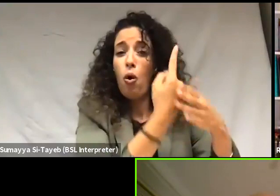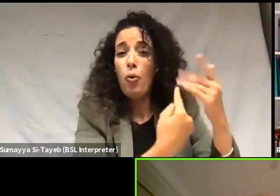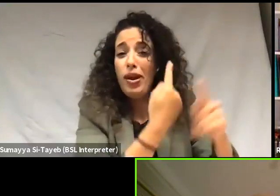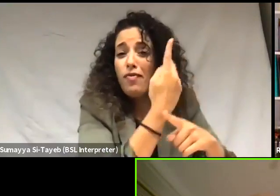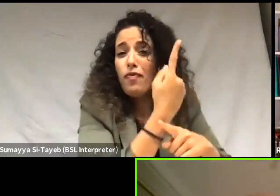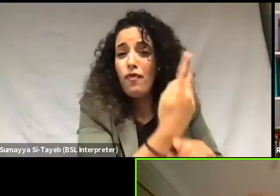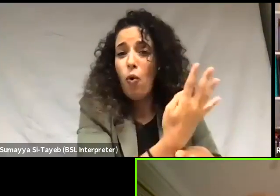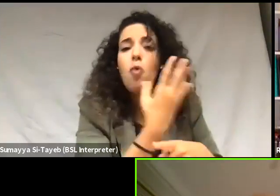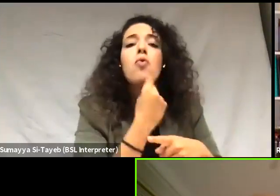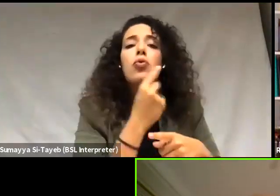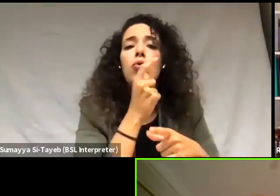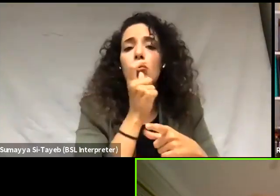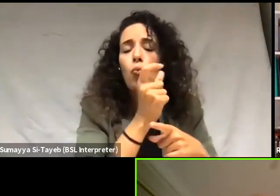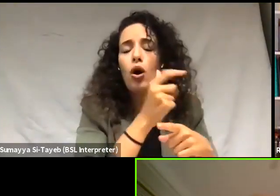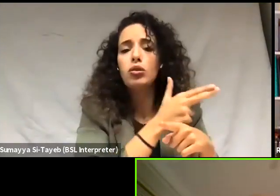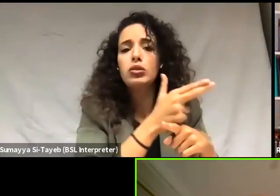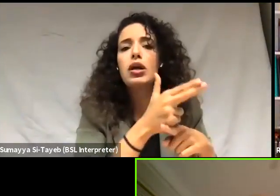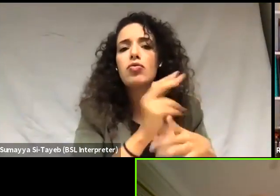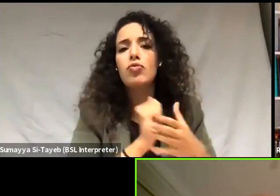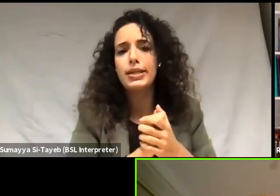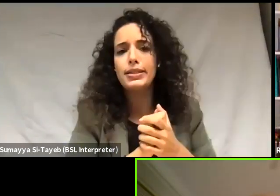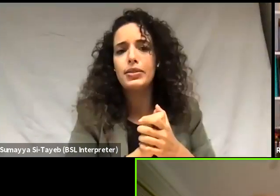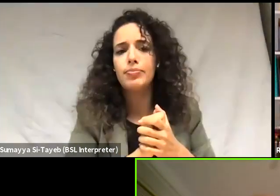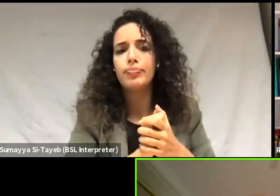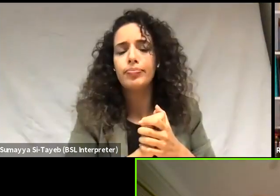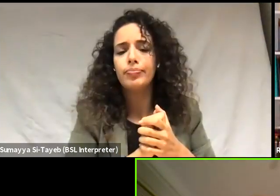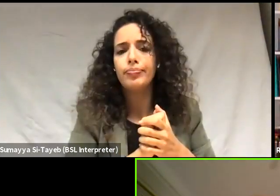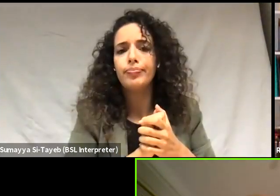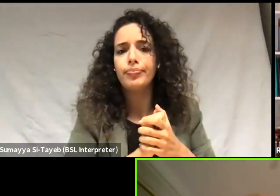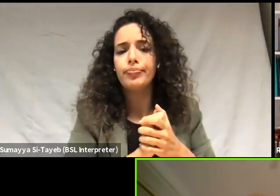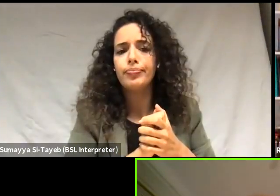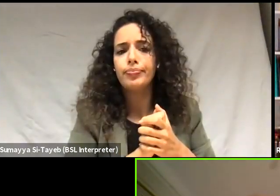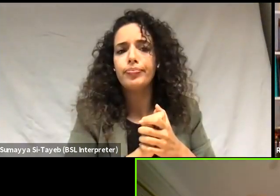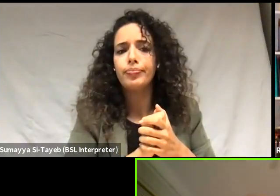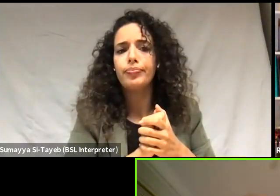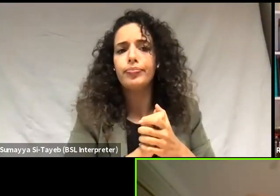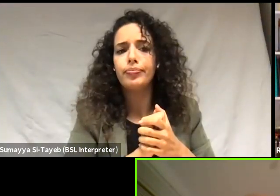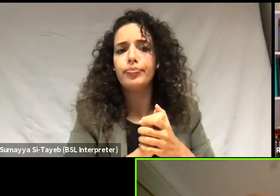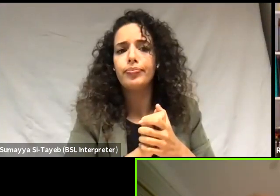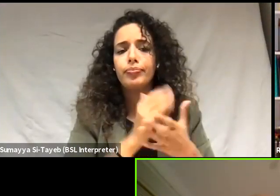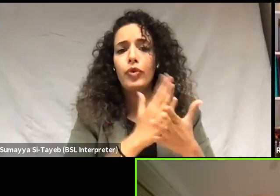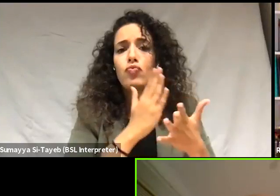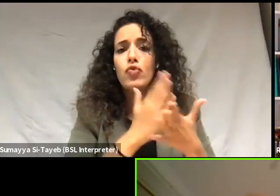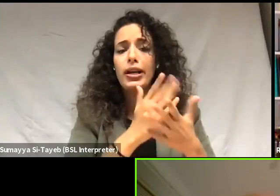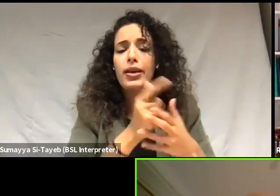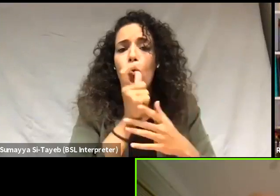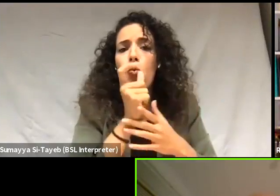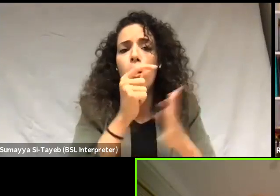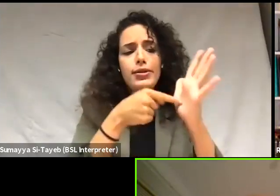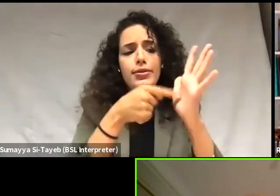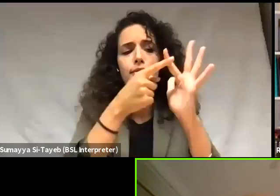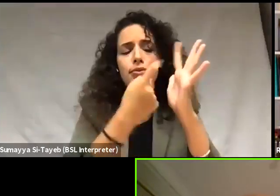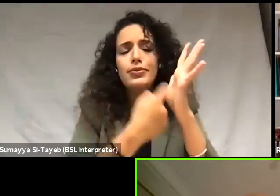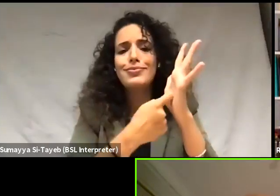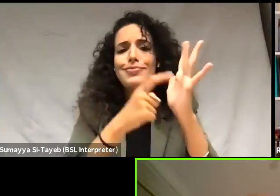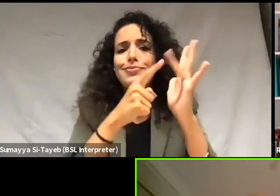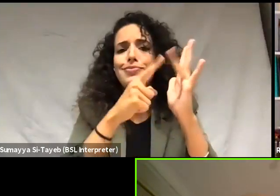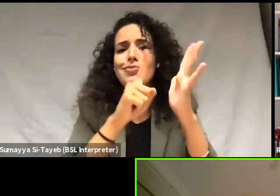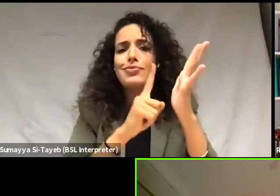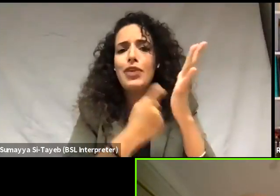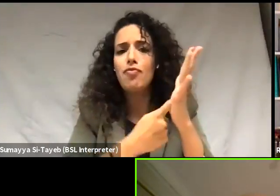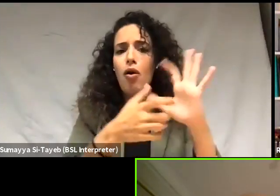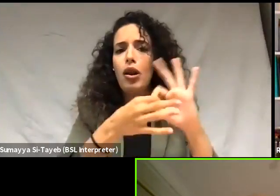of the uses of the word terror referred to the terror that the Jewish worshippers felt. So again, it was a